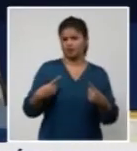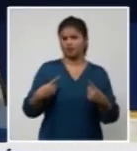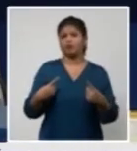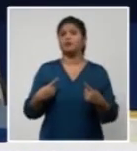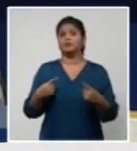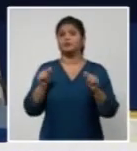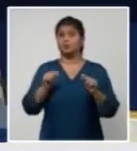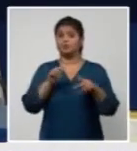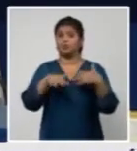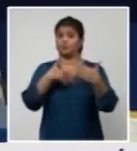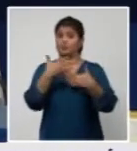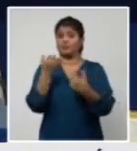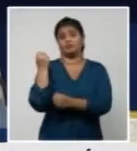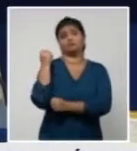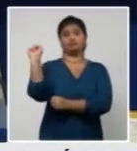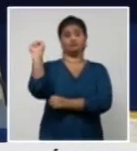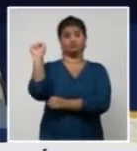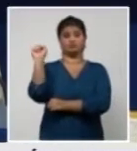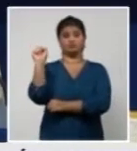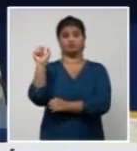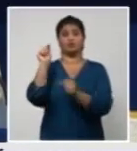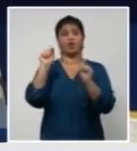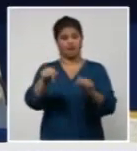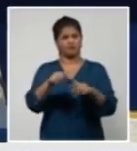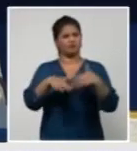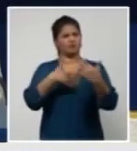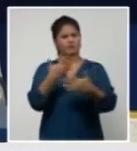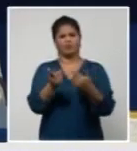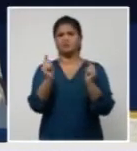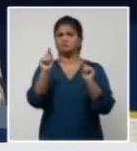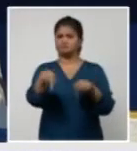As such, this brings the number of cases...